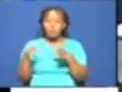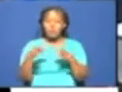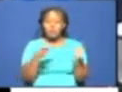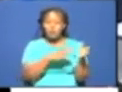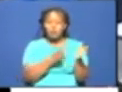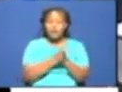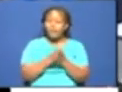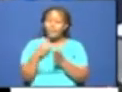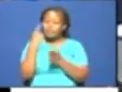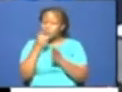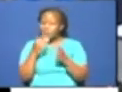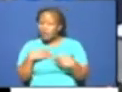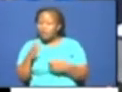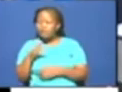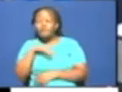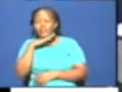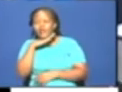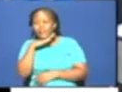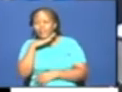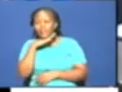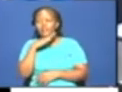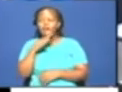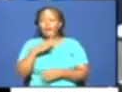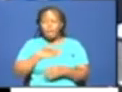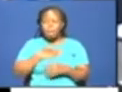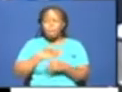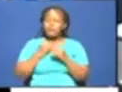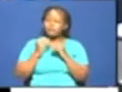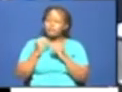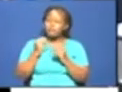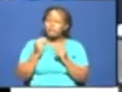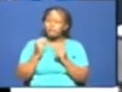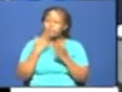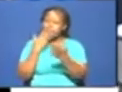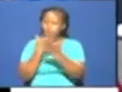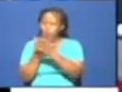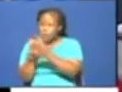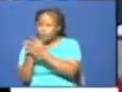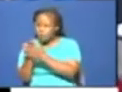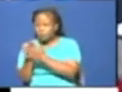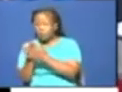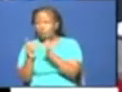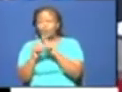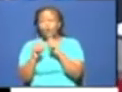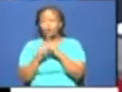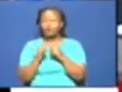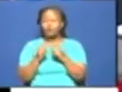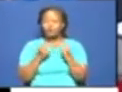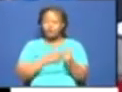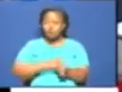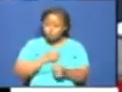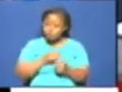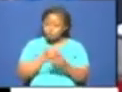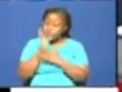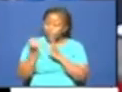fallen. I pay homage to those who have gone before us, the fallen